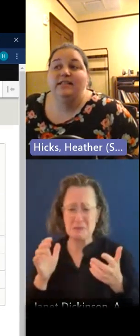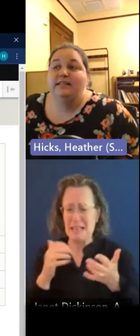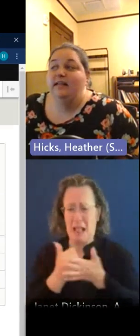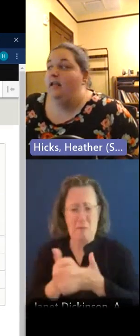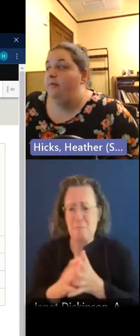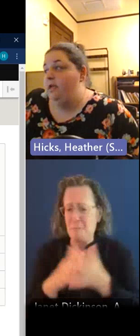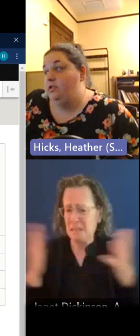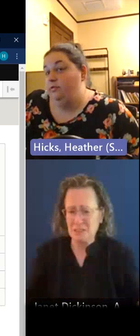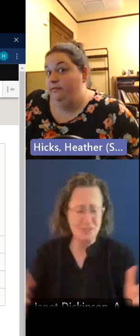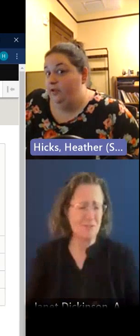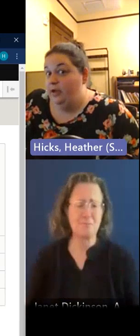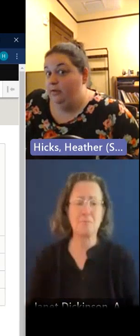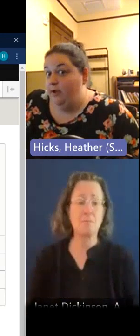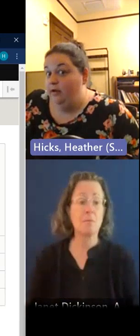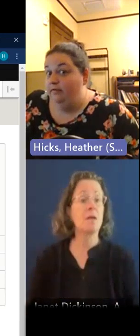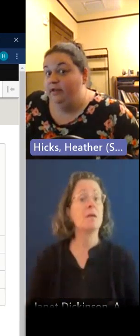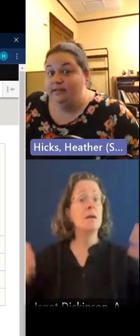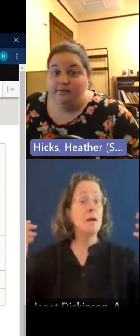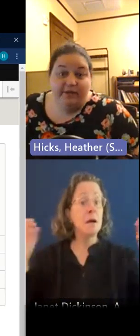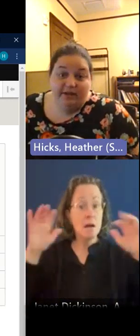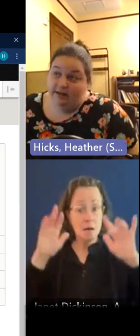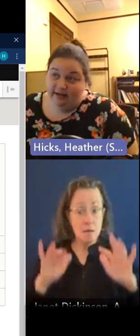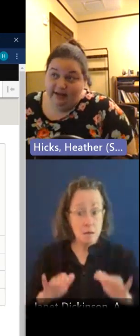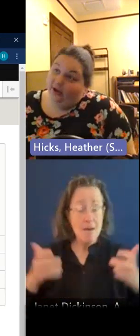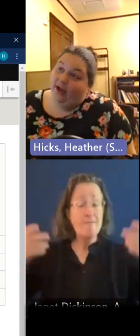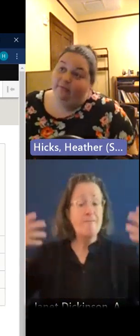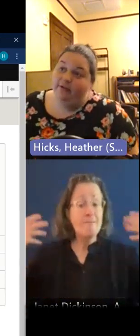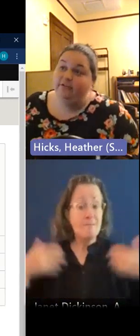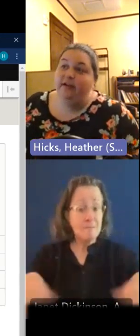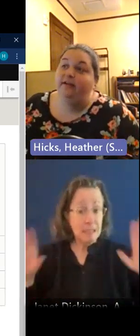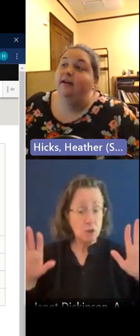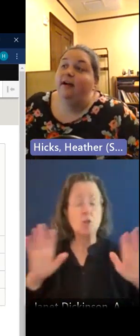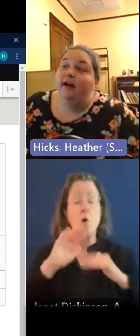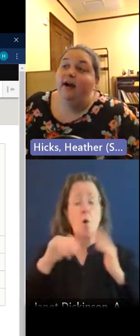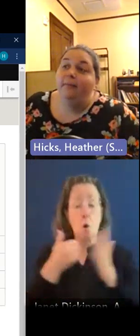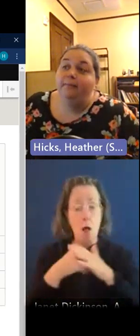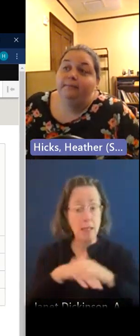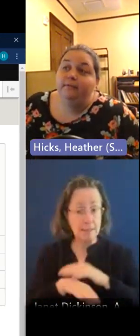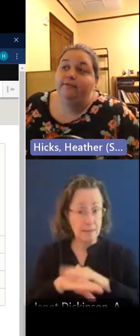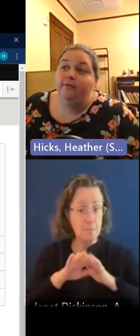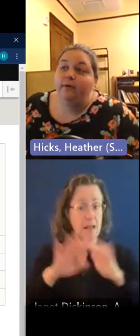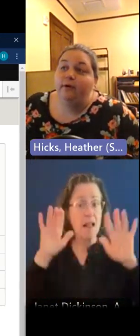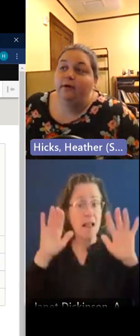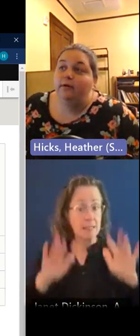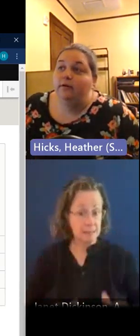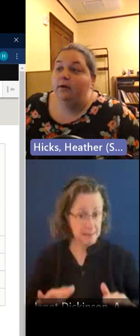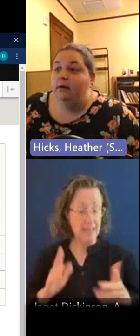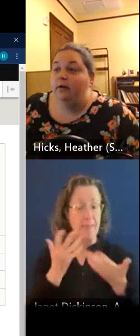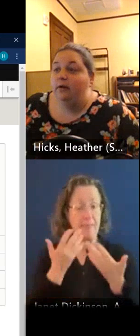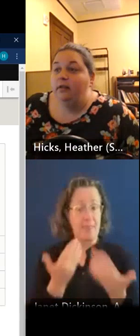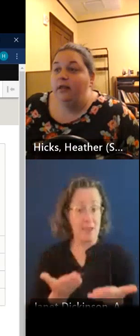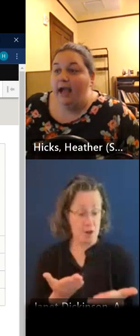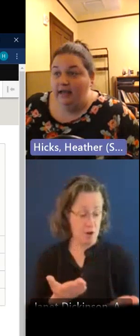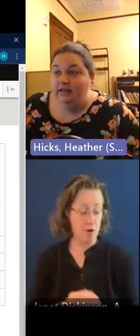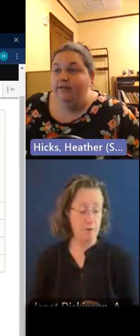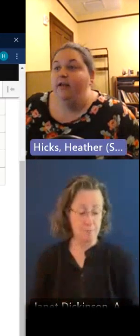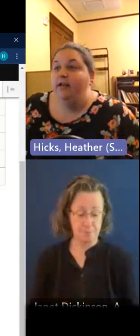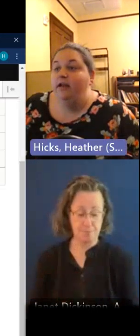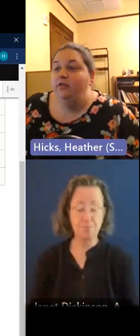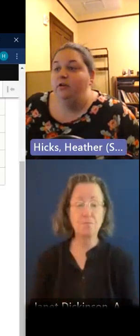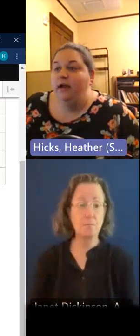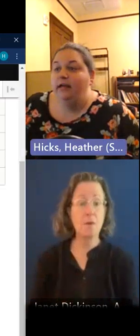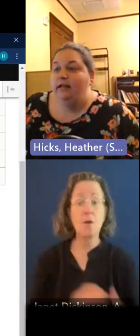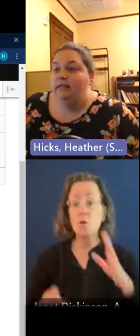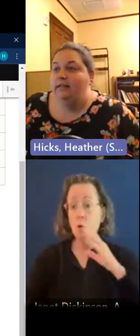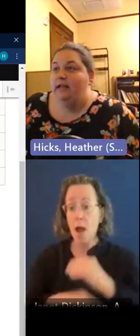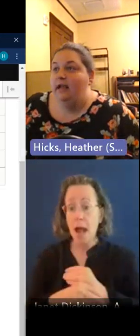But once this is in, that means you've filled out all of the accessibility. Again, not a lot once you get here. For adding the file,